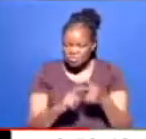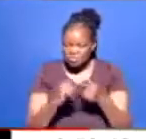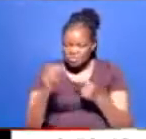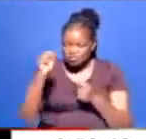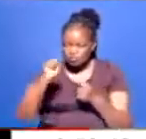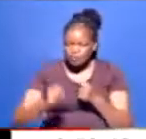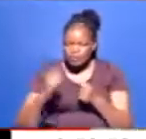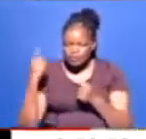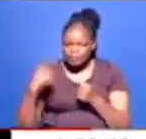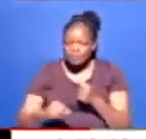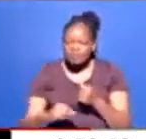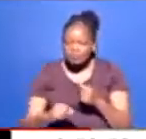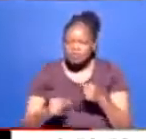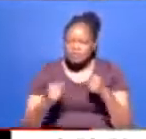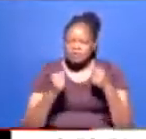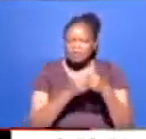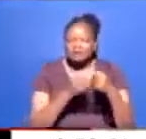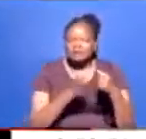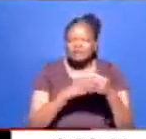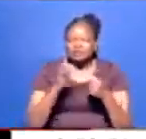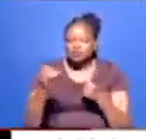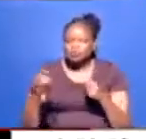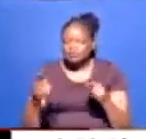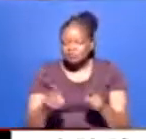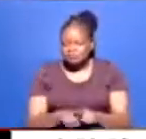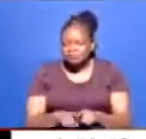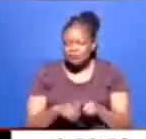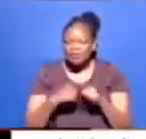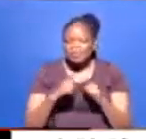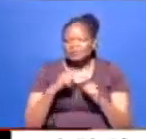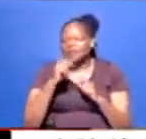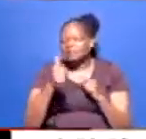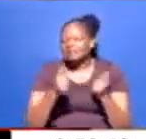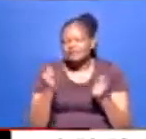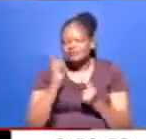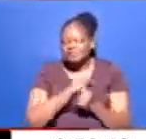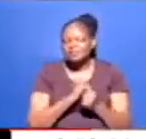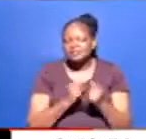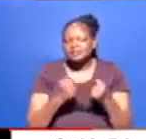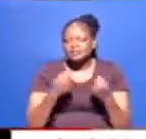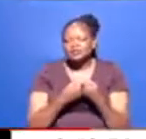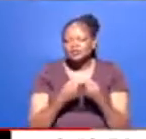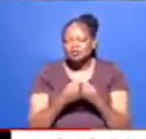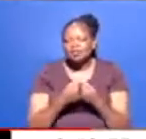Black Blood 19-0 in the semis. Masinde Muliro finished the tournament